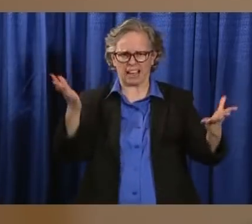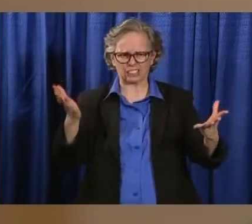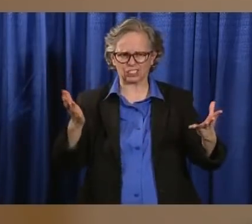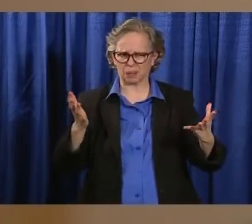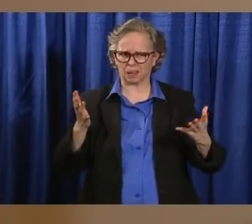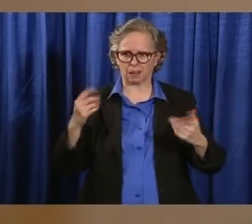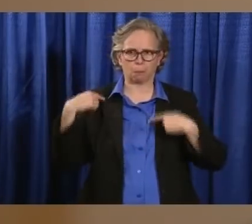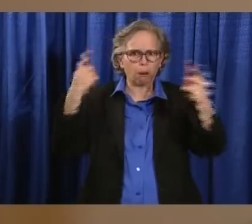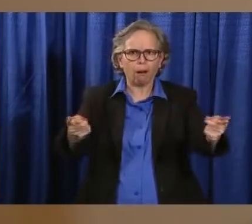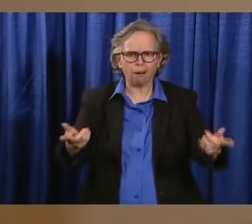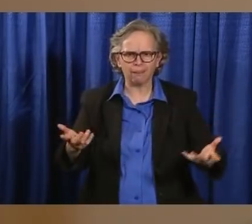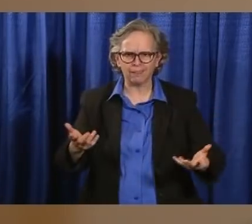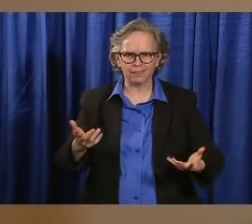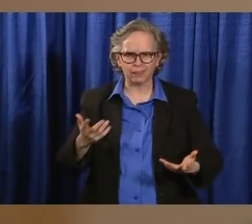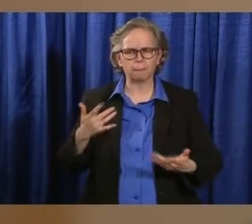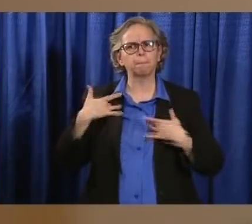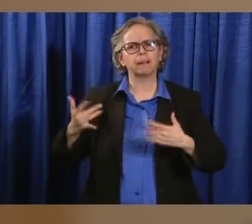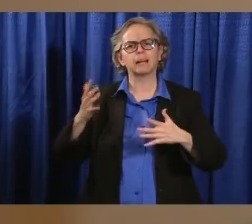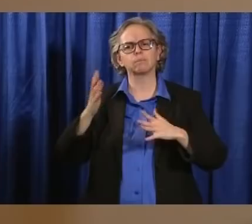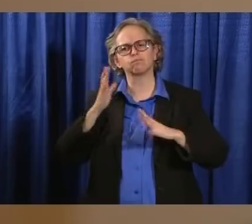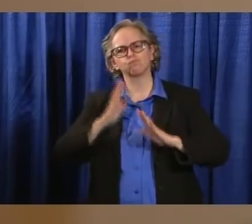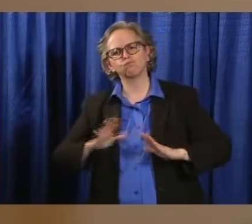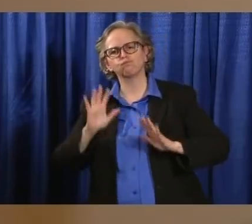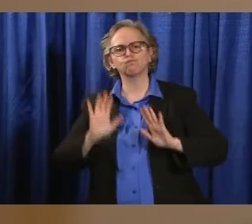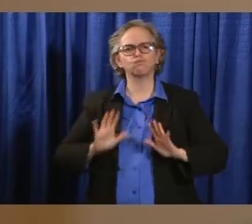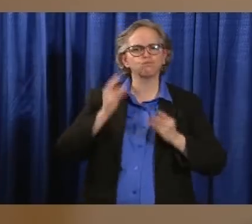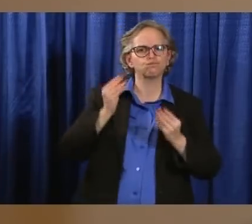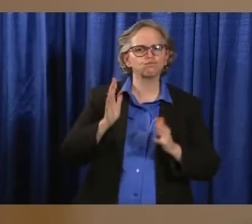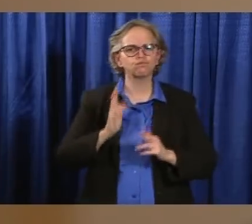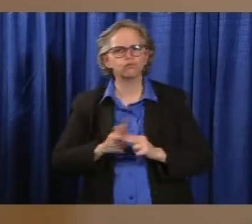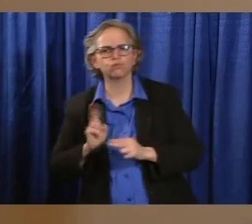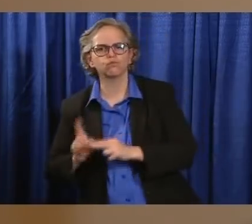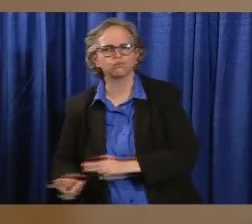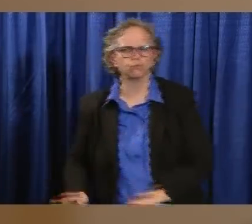than that, I promise. Thank you.